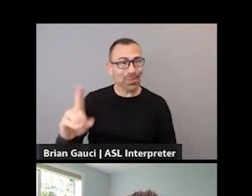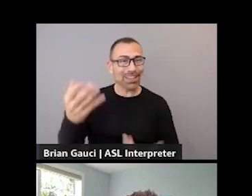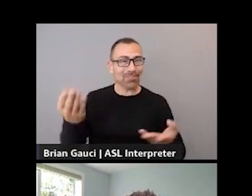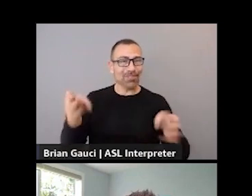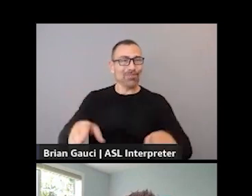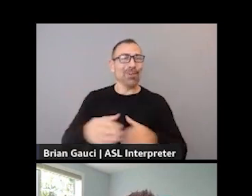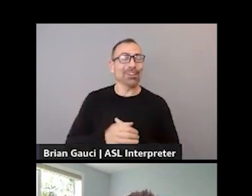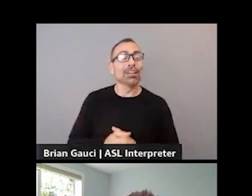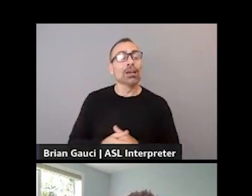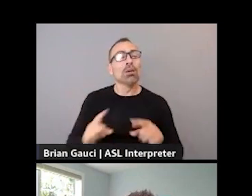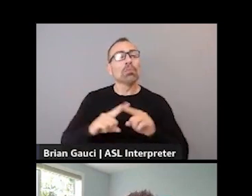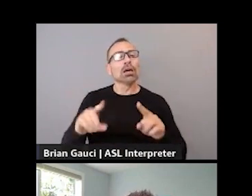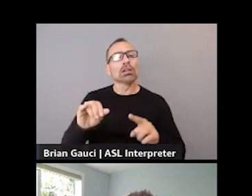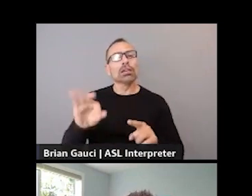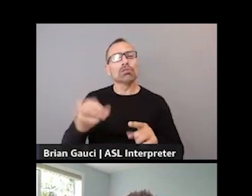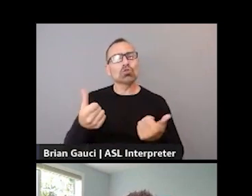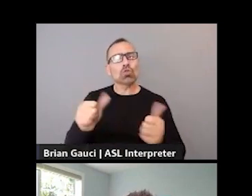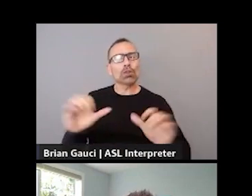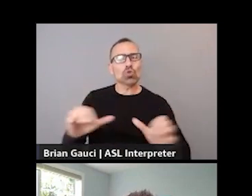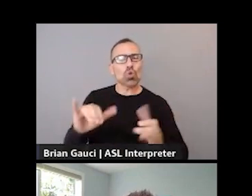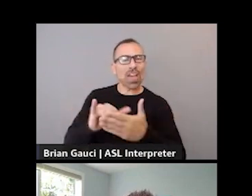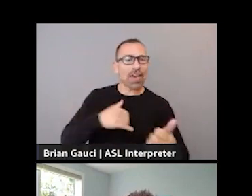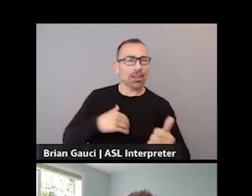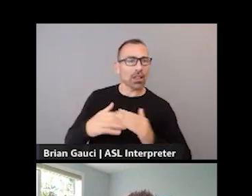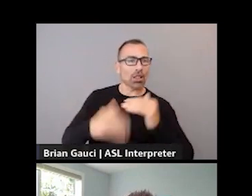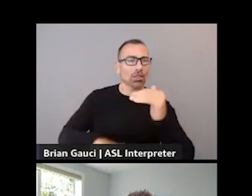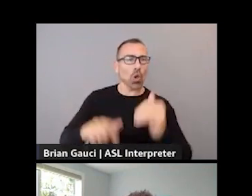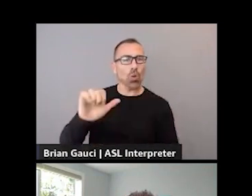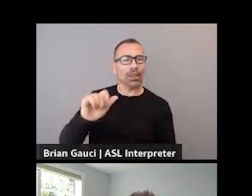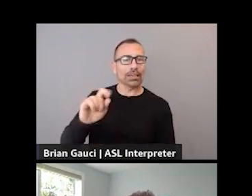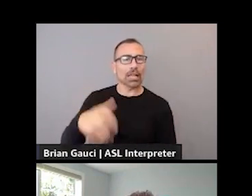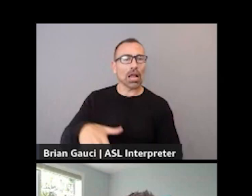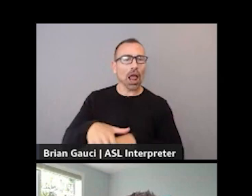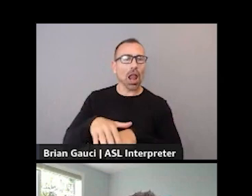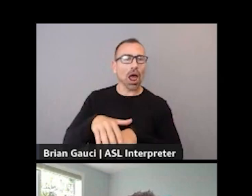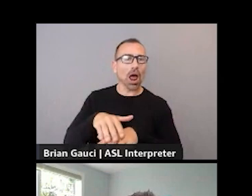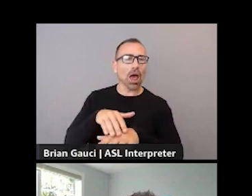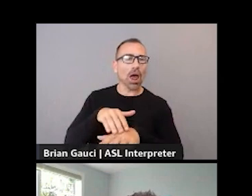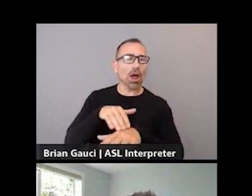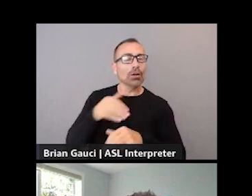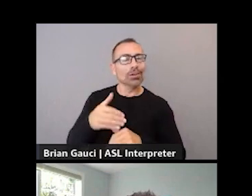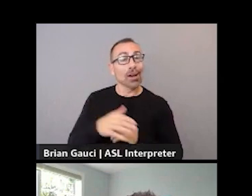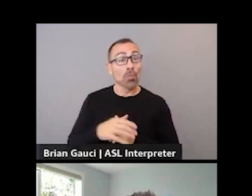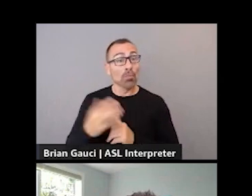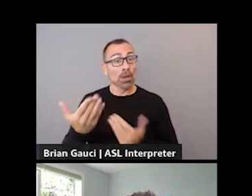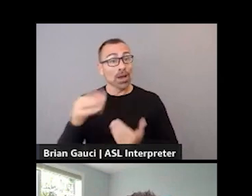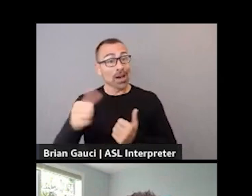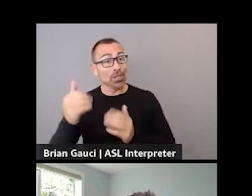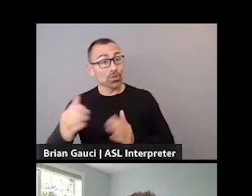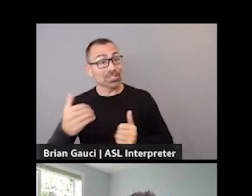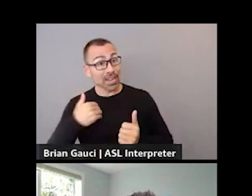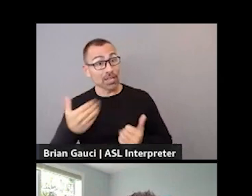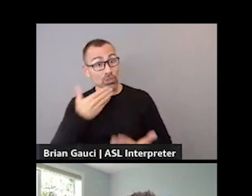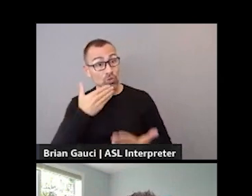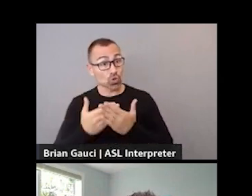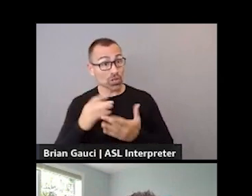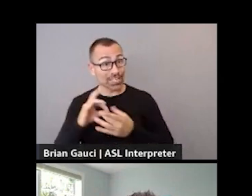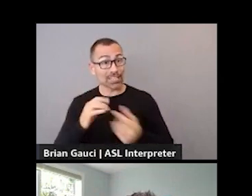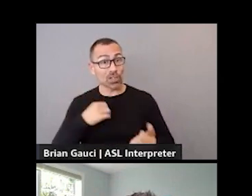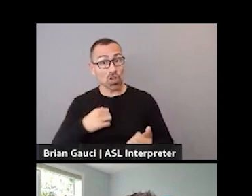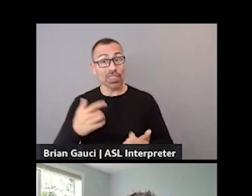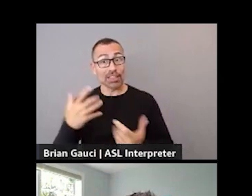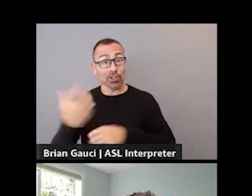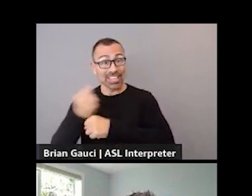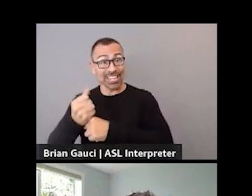on a low latency connection, and someone has, someone has a really good connection, and they're getting your feed really quickly, low